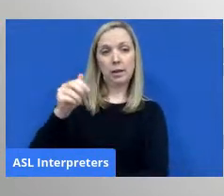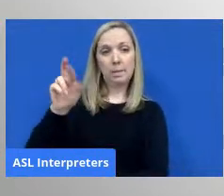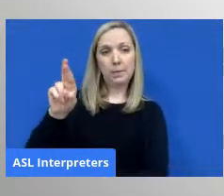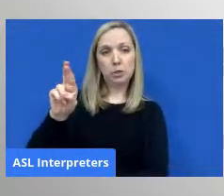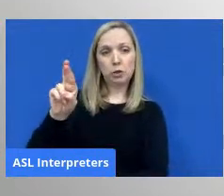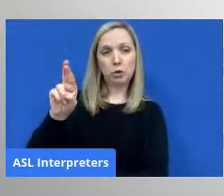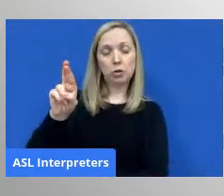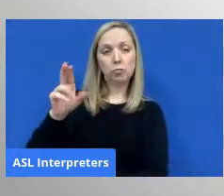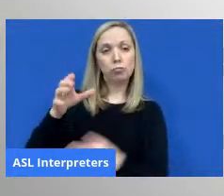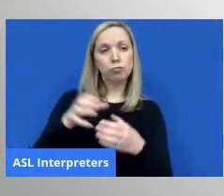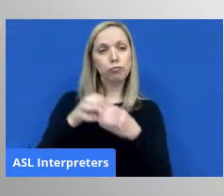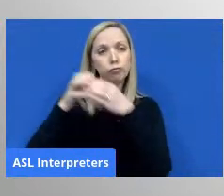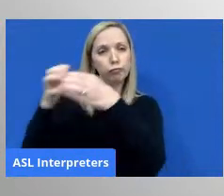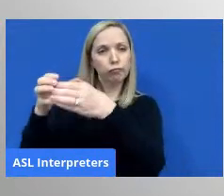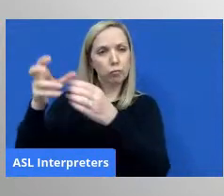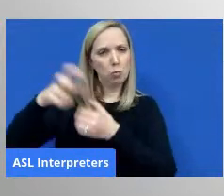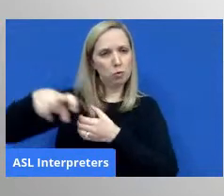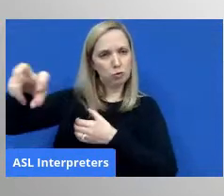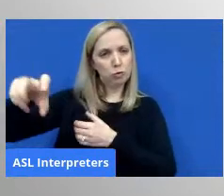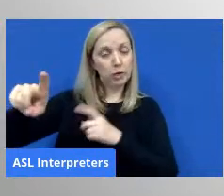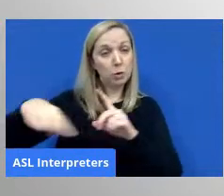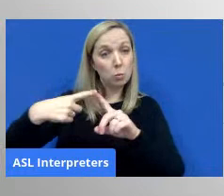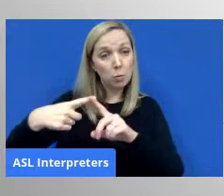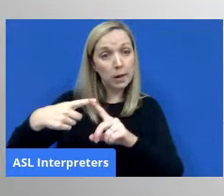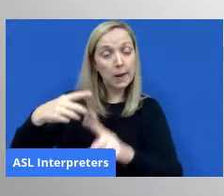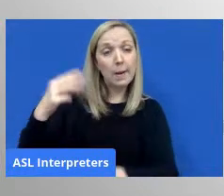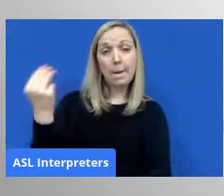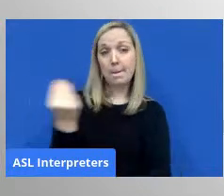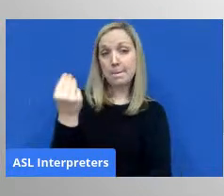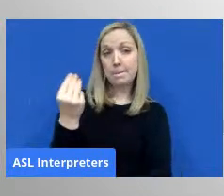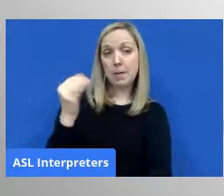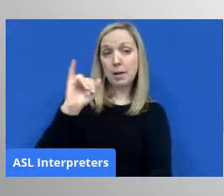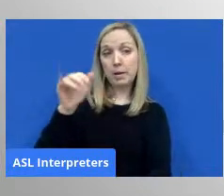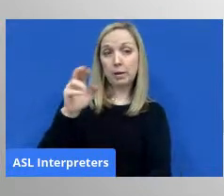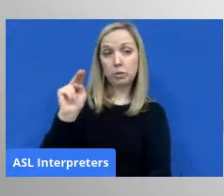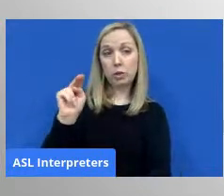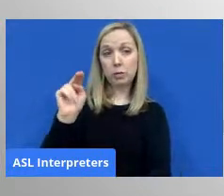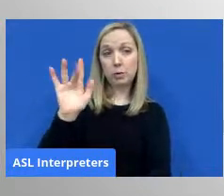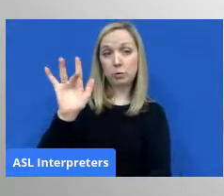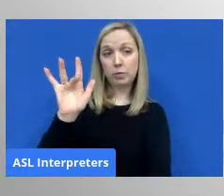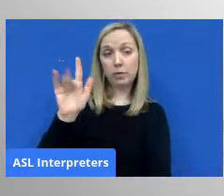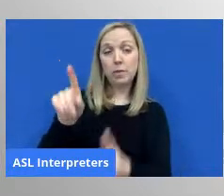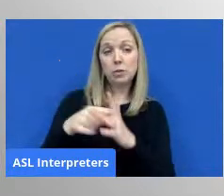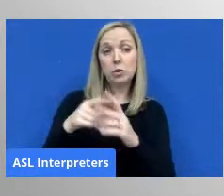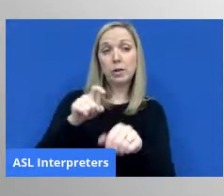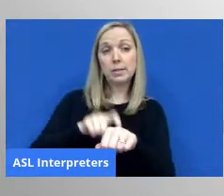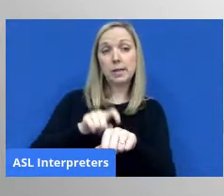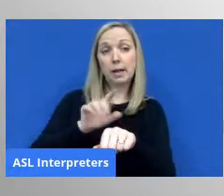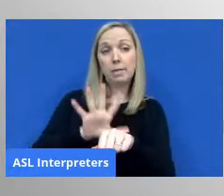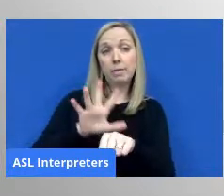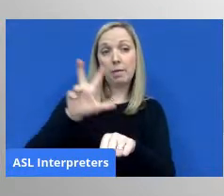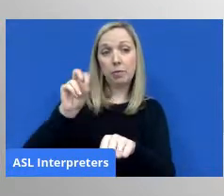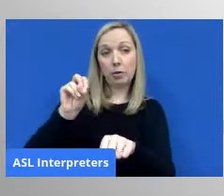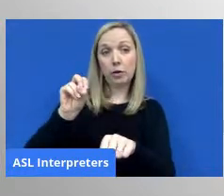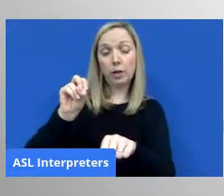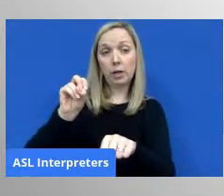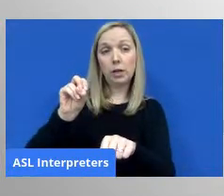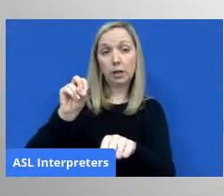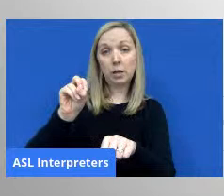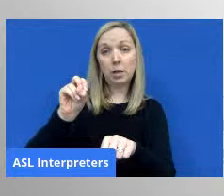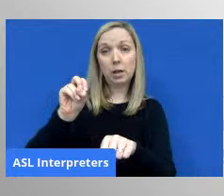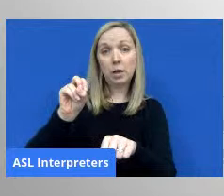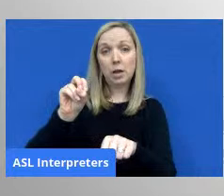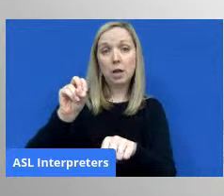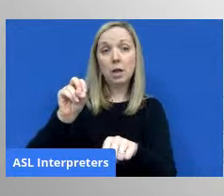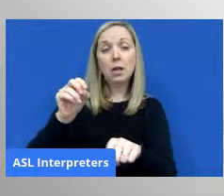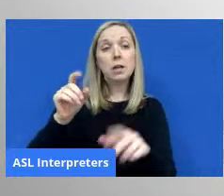many meetings. On Monday, January 25th, beginning at 5:30. The topic will be